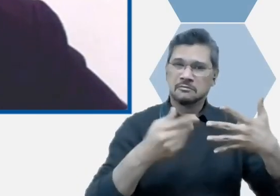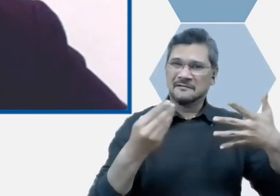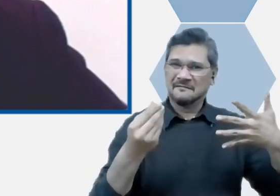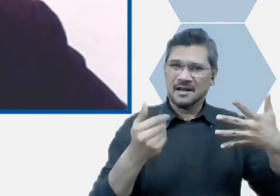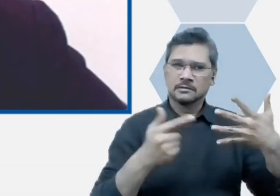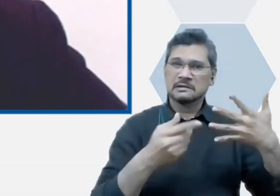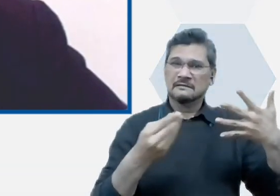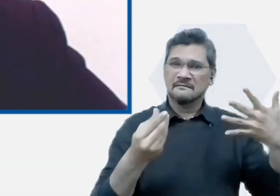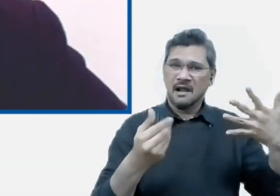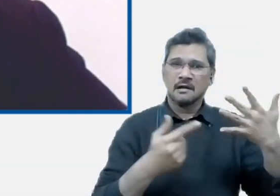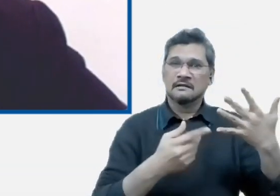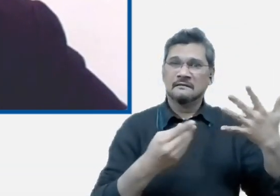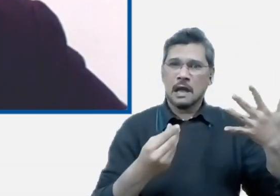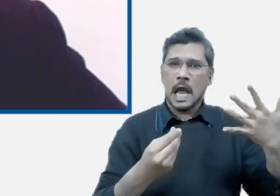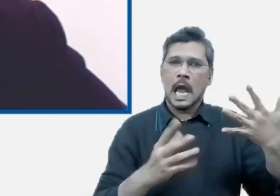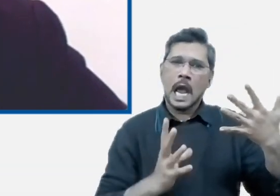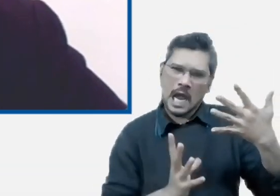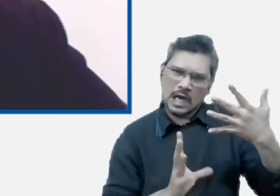the size of the document.